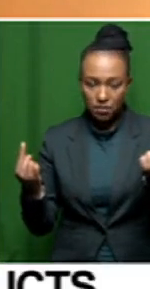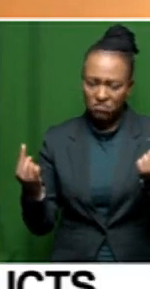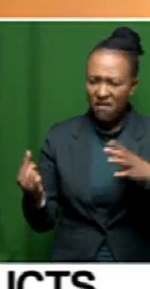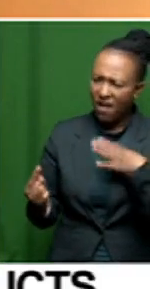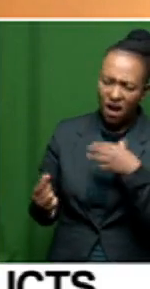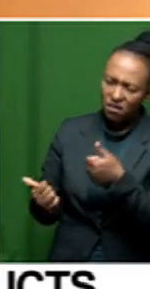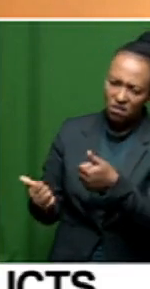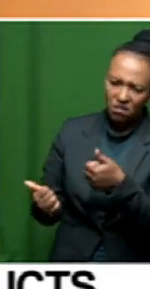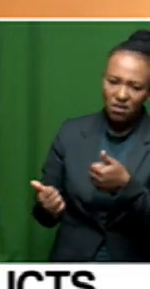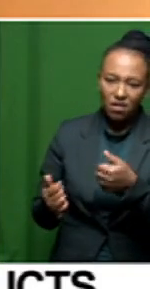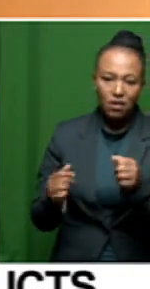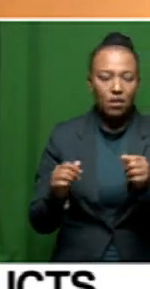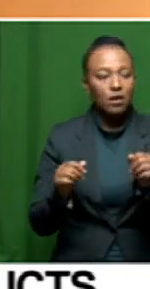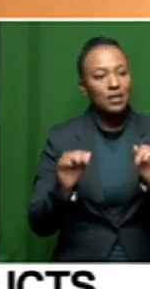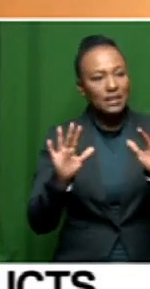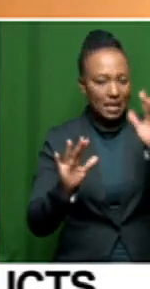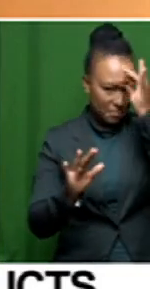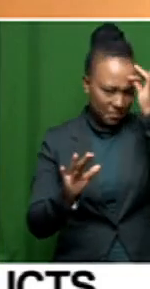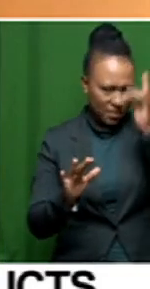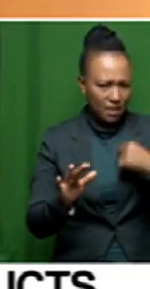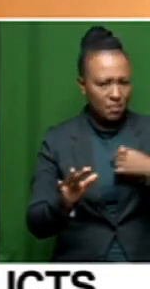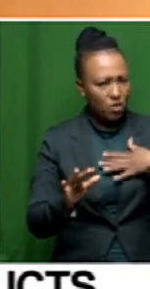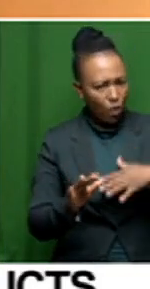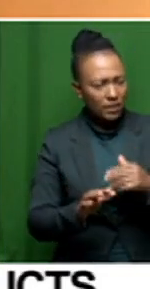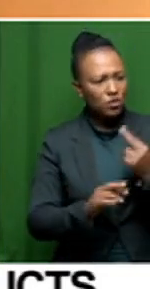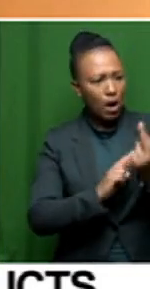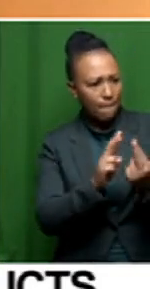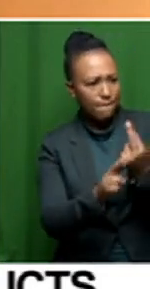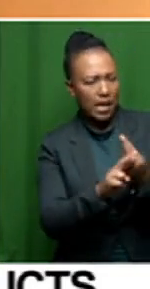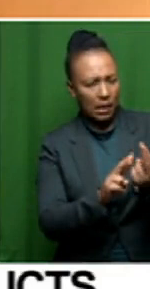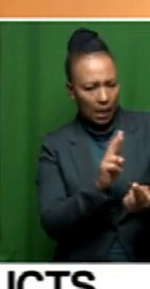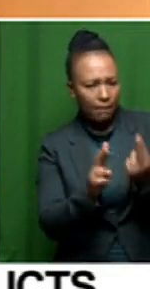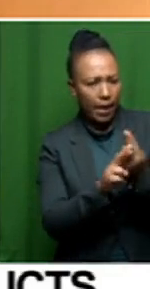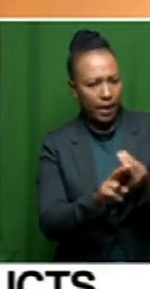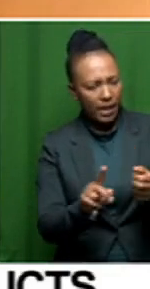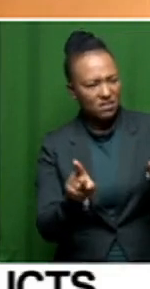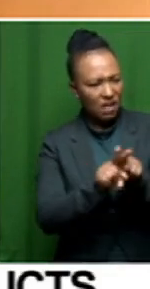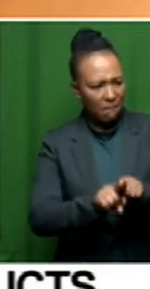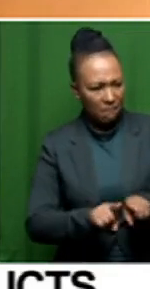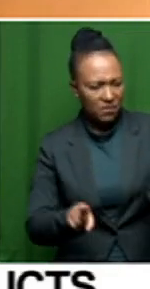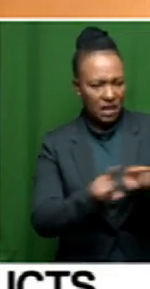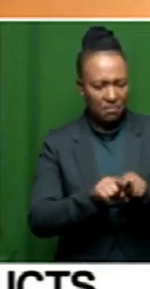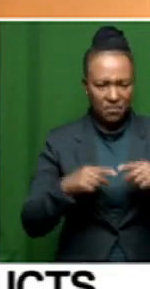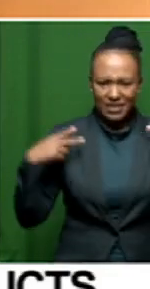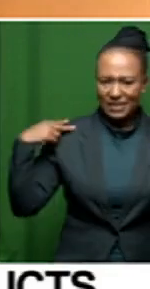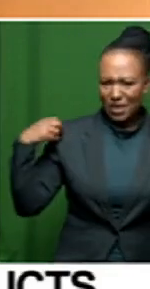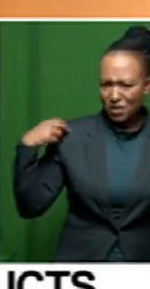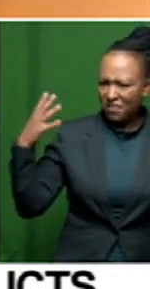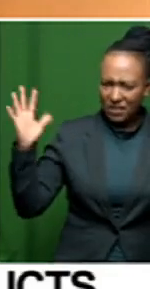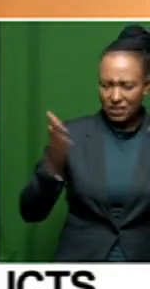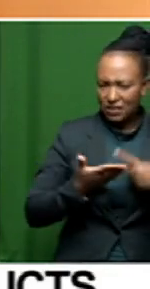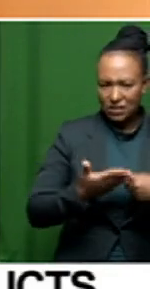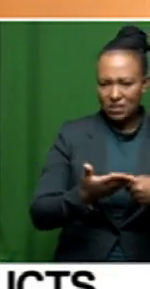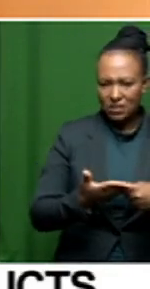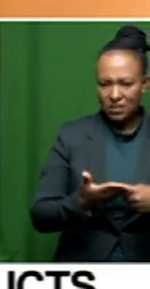I gave you 10 minutes, and you want me to repeat one thing. We talk about the security. So,